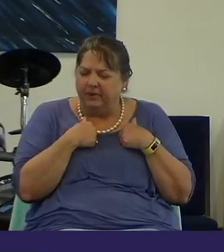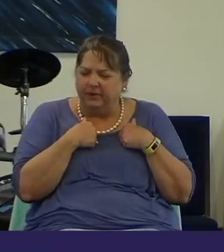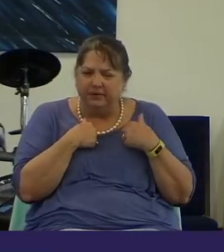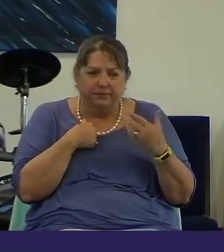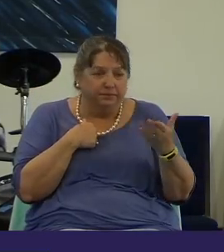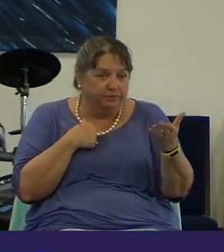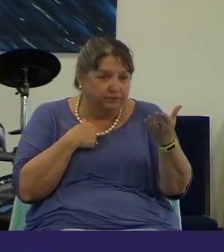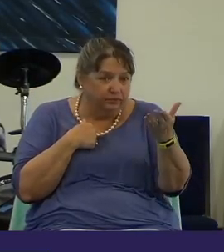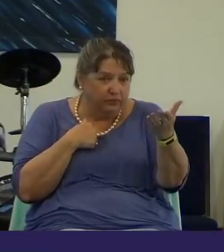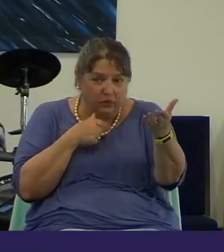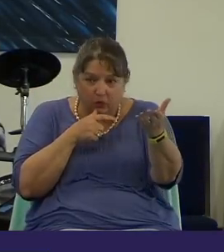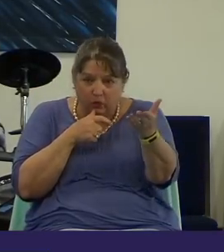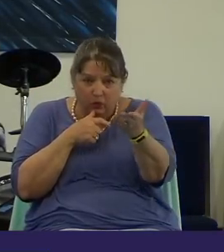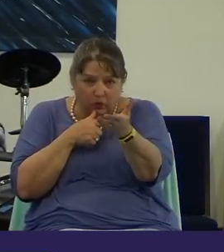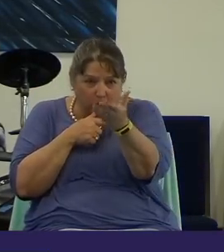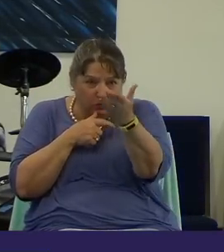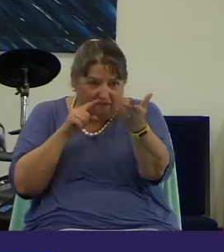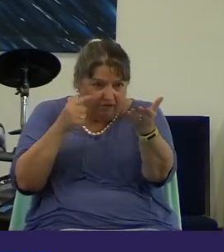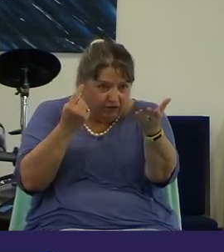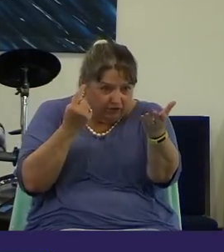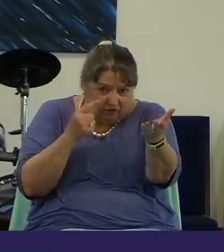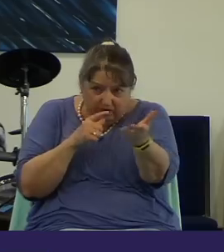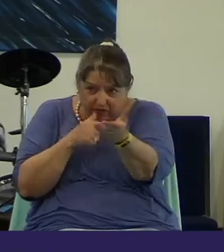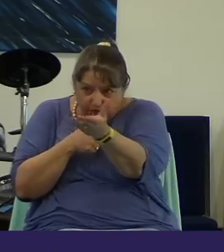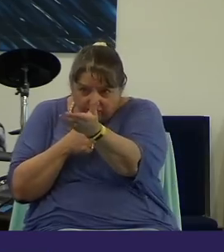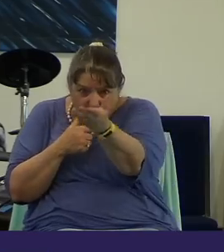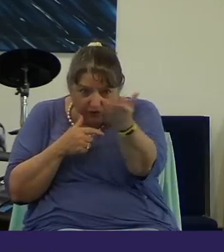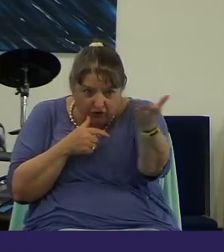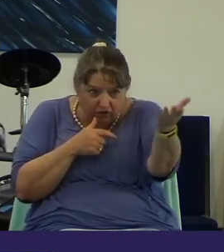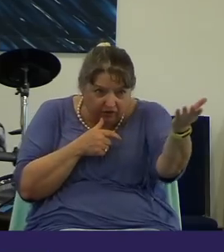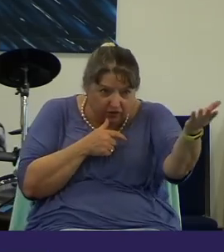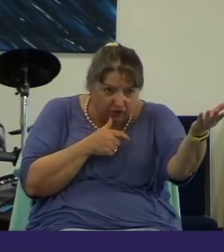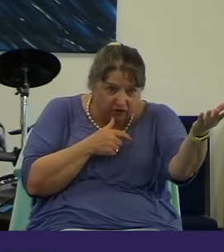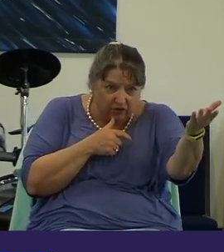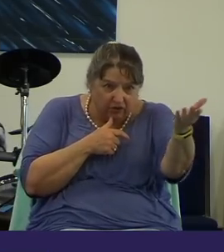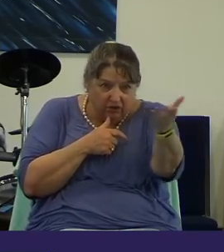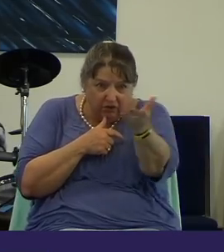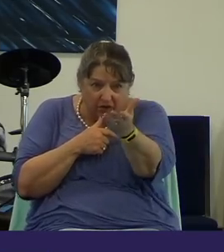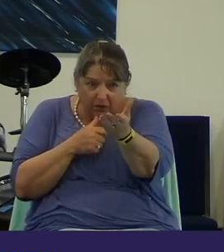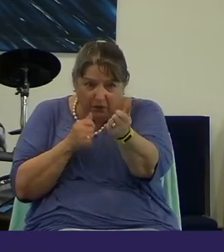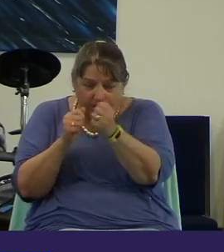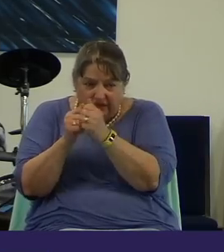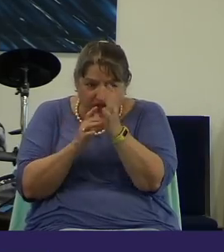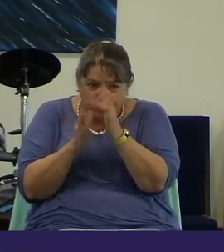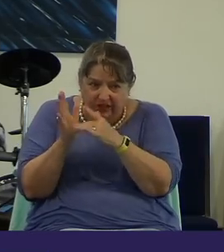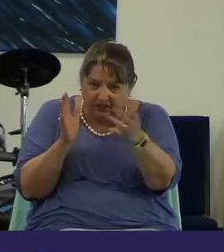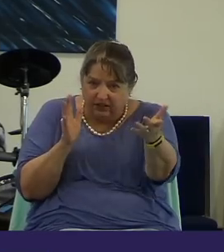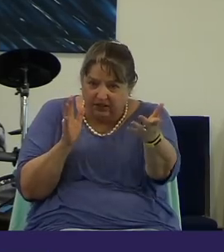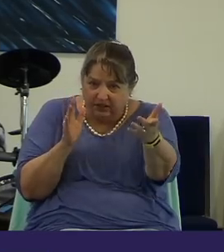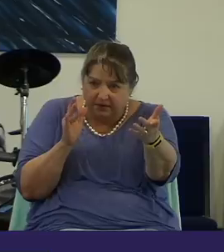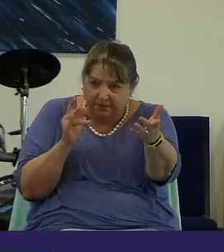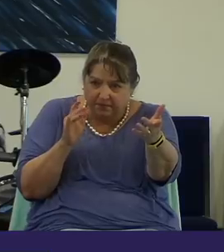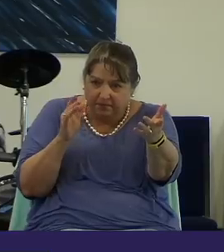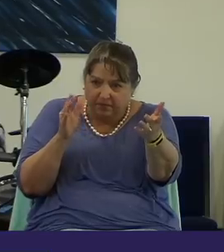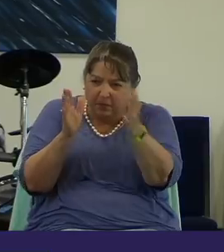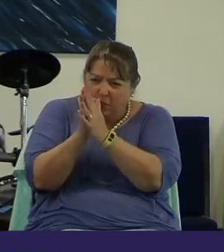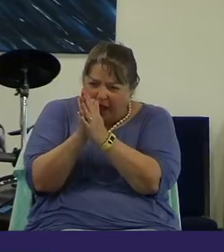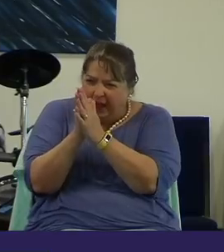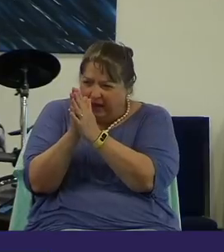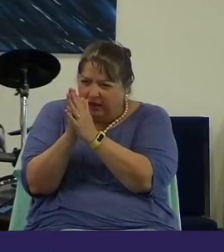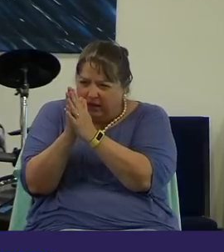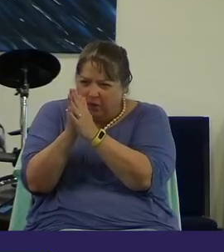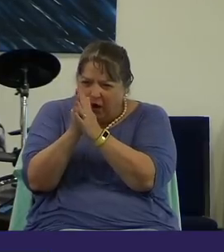please stand? Anybody? Would you please stand? Anybody? In the name of Jesus. Church, be praying. Be